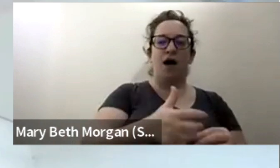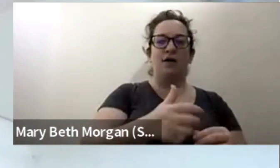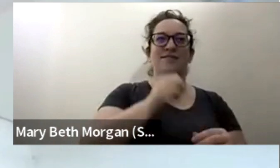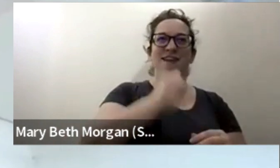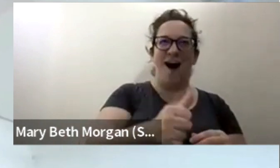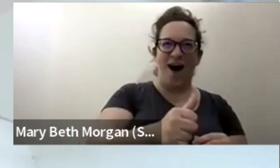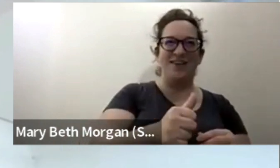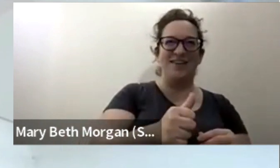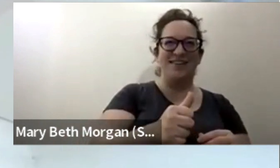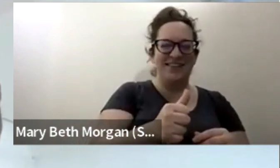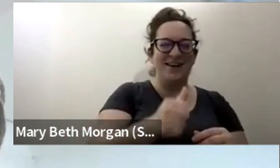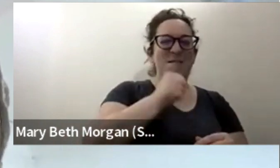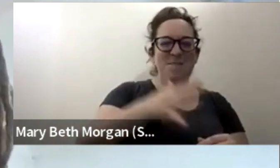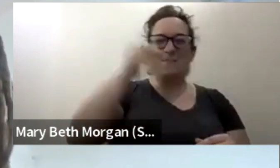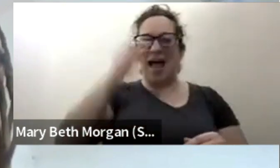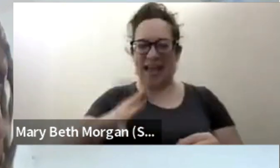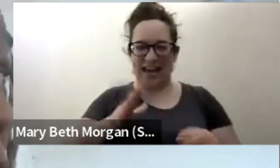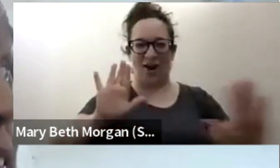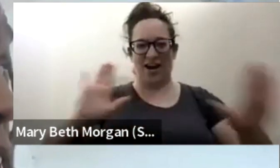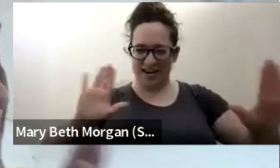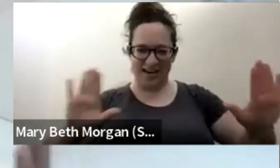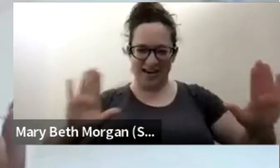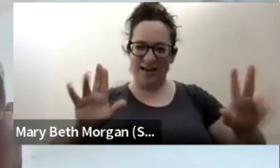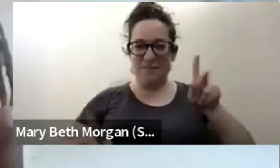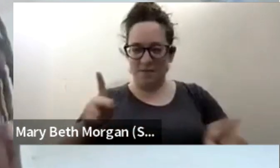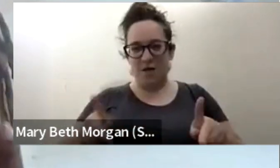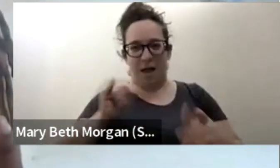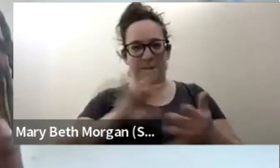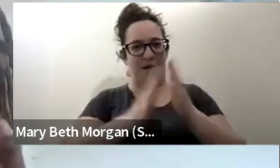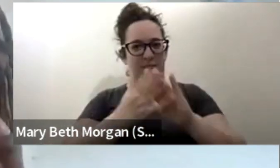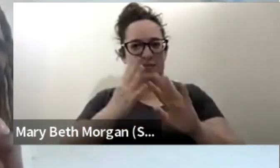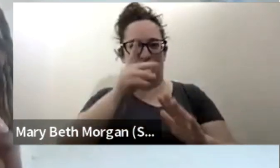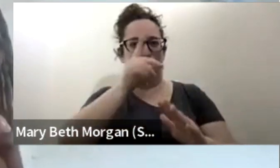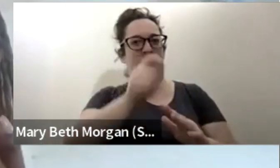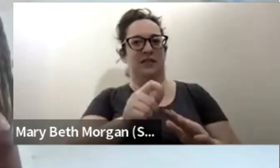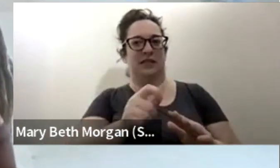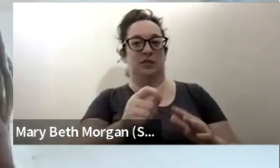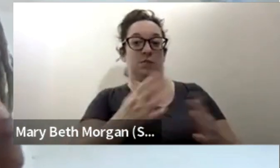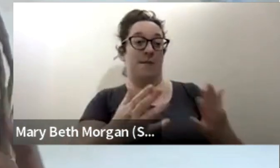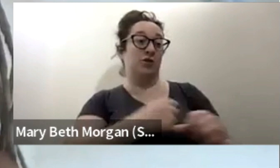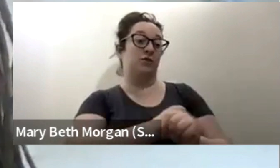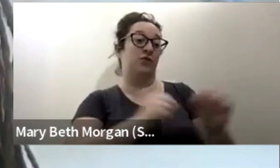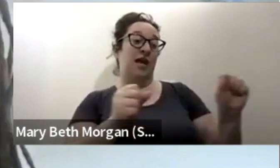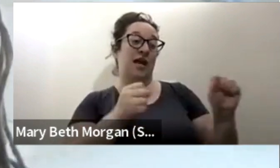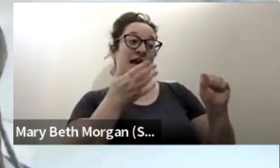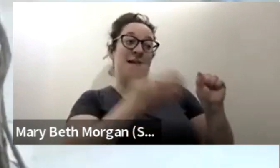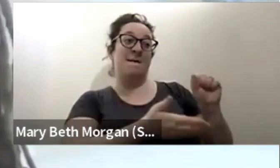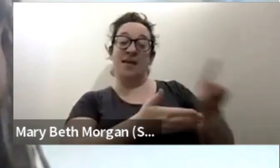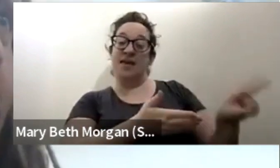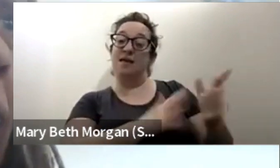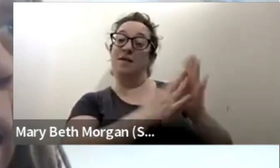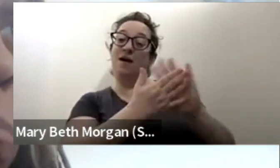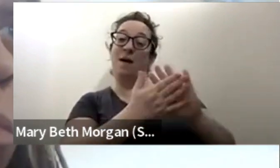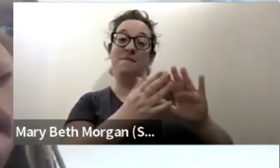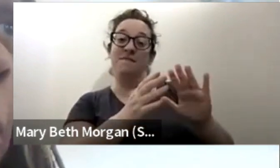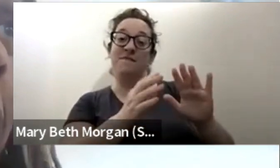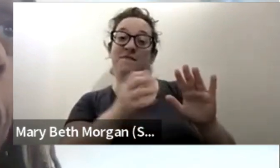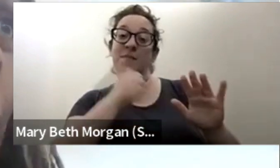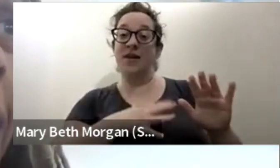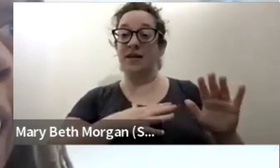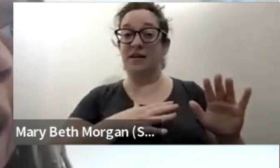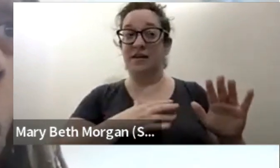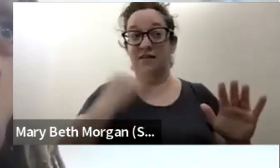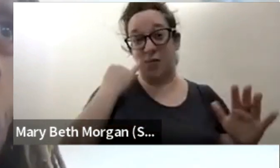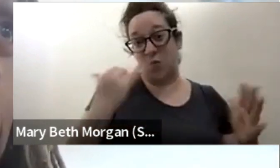non-binary people who are playing with that, then that becomes an interesting thing. maybe she's freeing him to